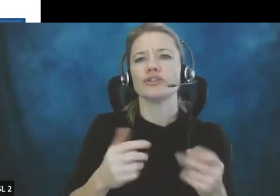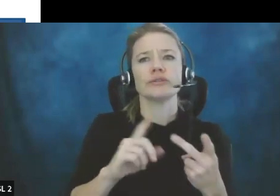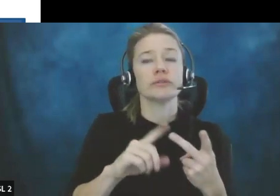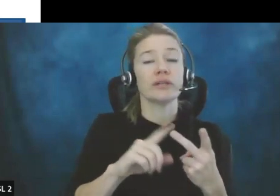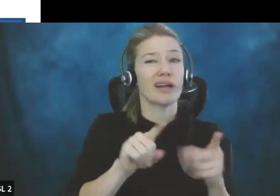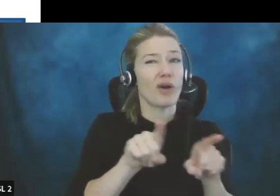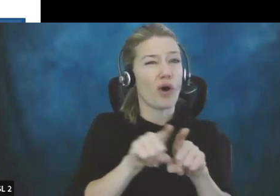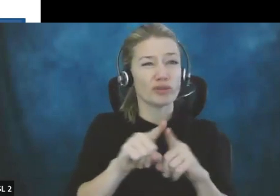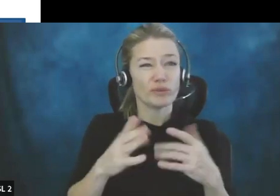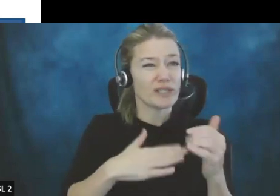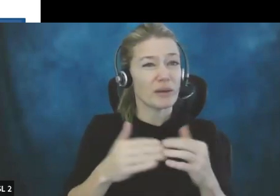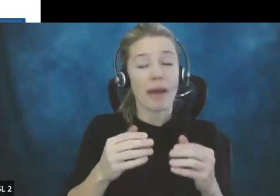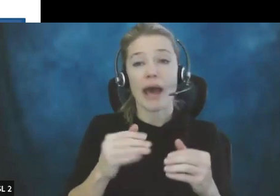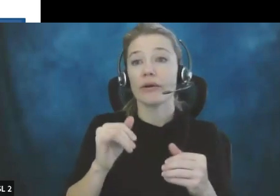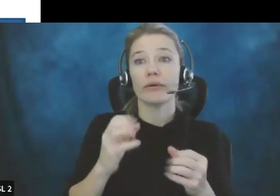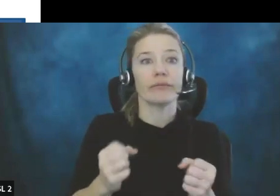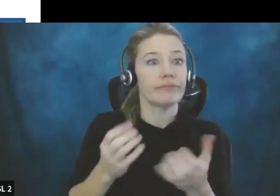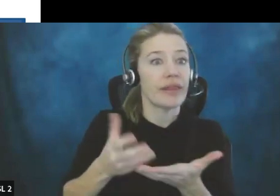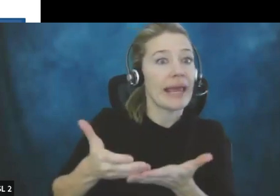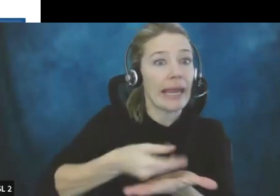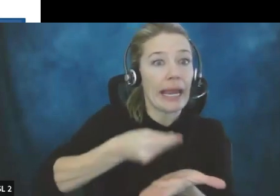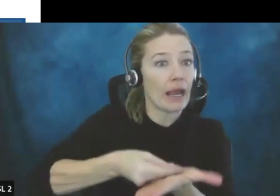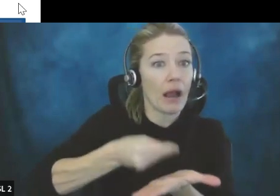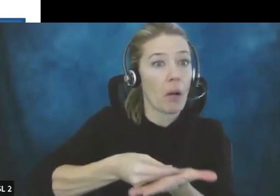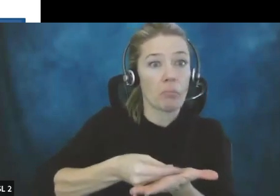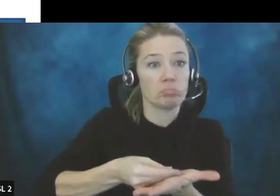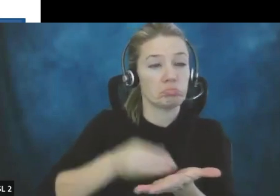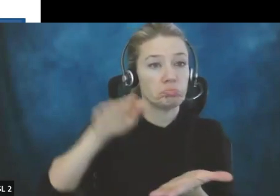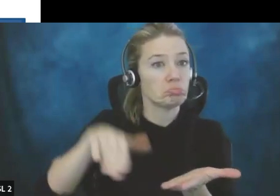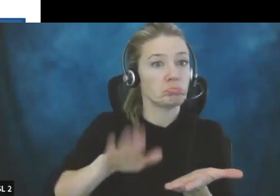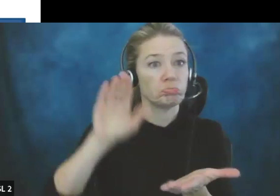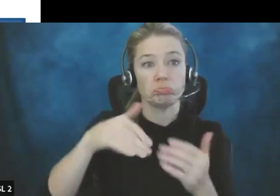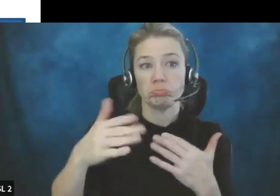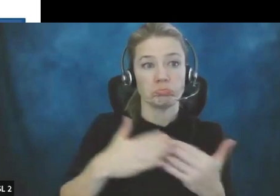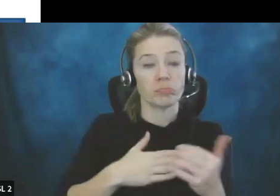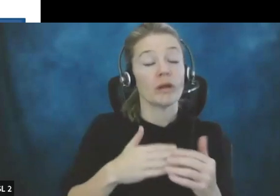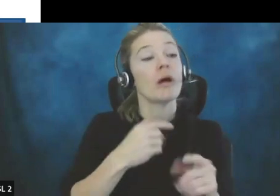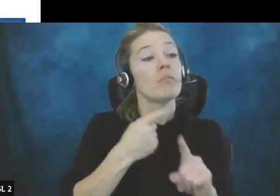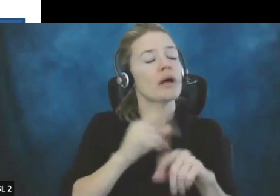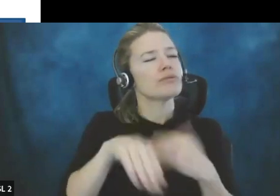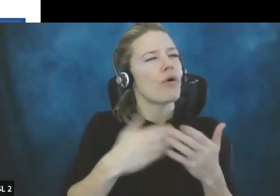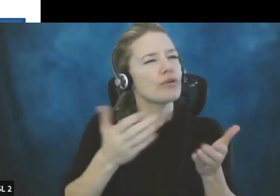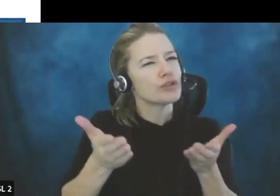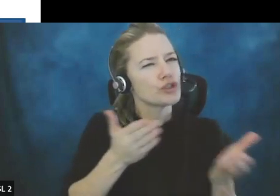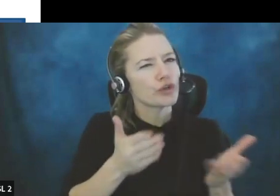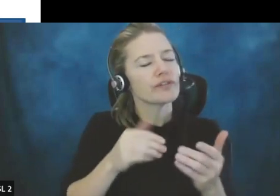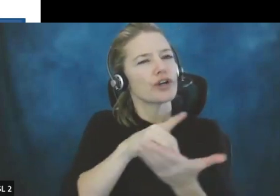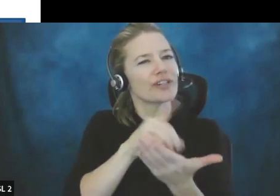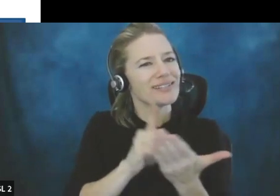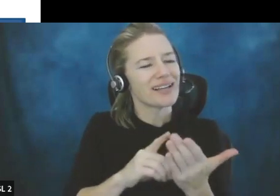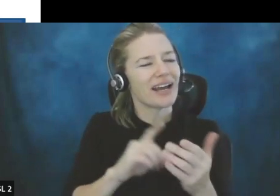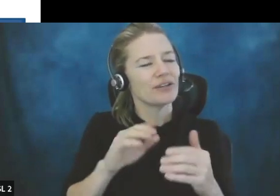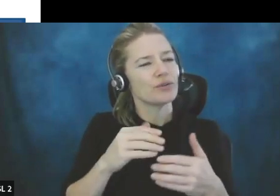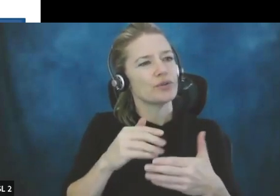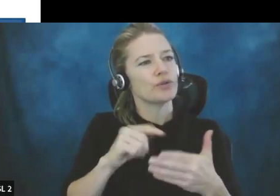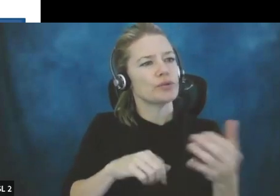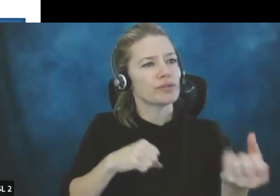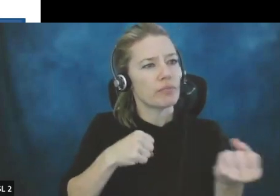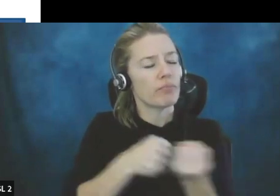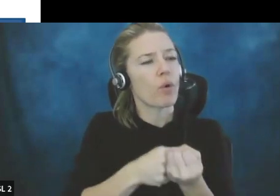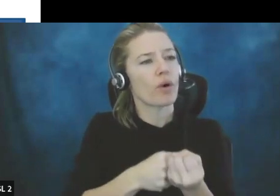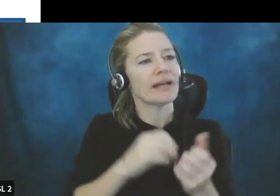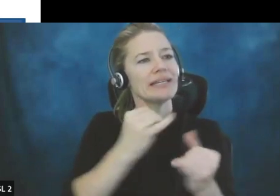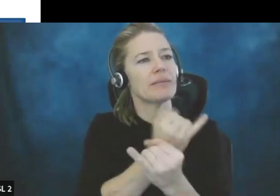of what age the individual is, and actually regardless of what income they are as well. And really all the services are designed to